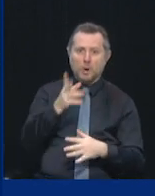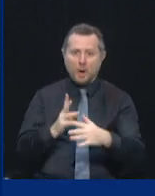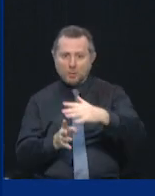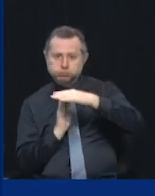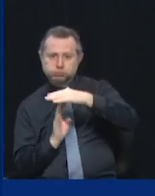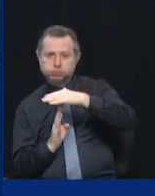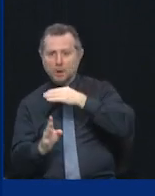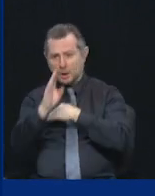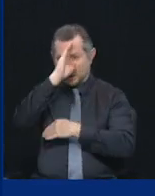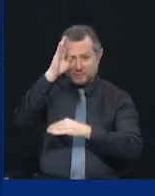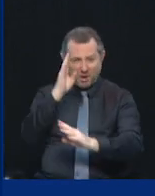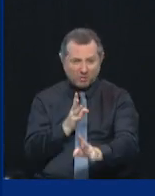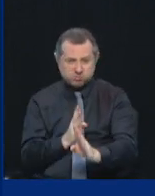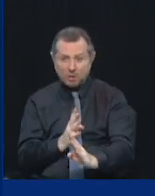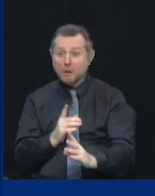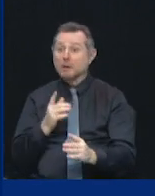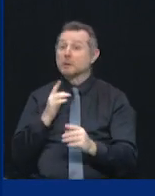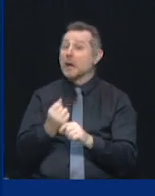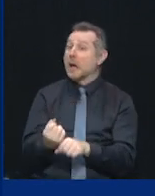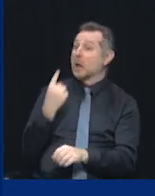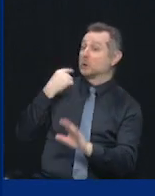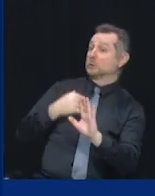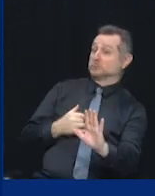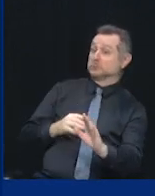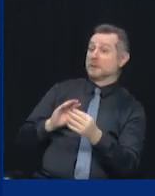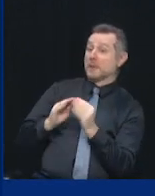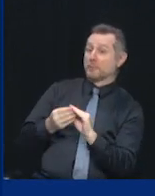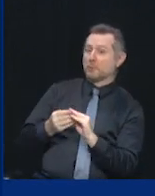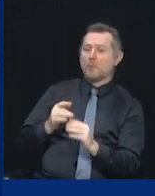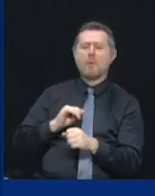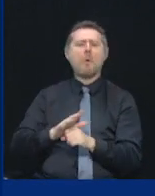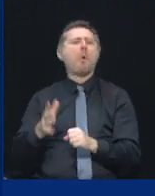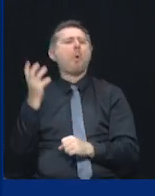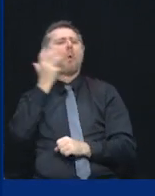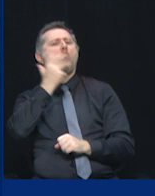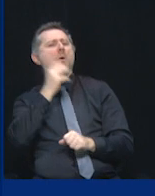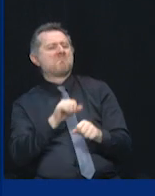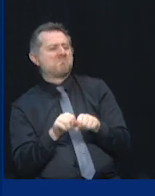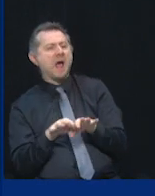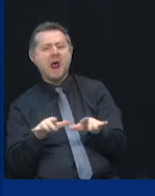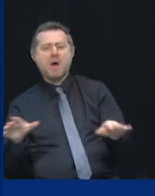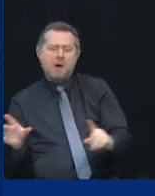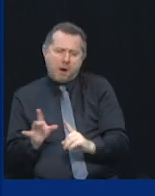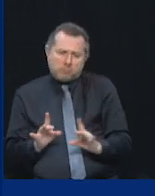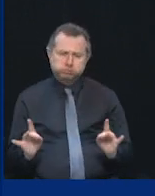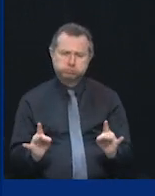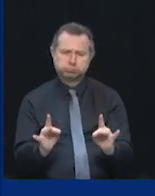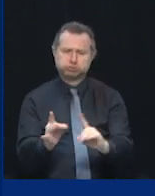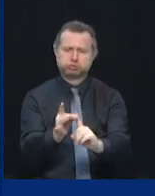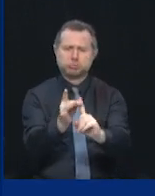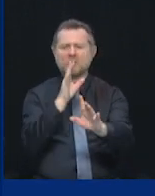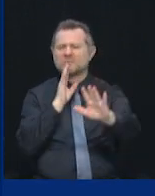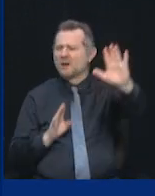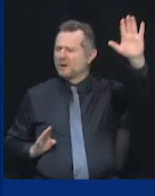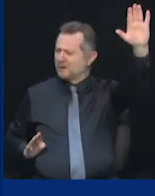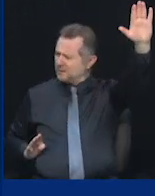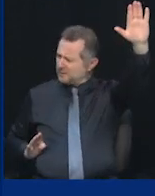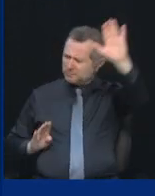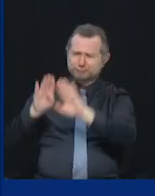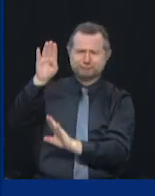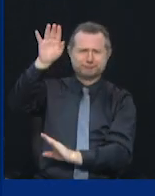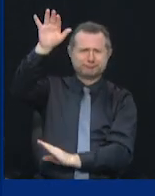we first started, the COVID infection rate was going up so fast that